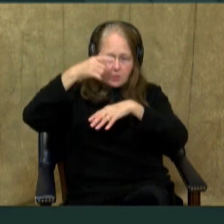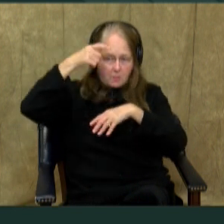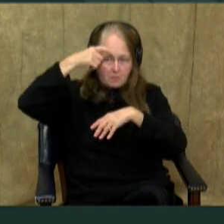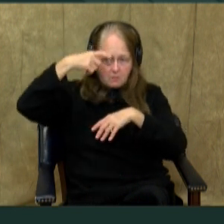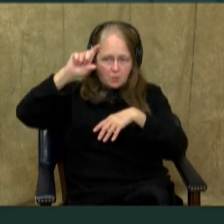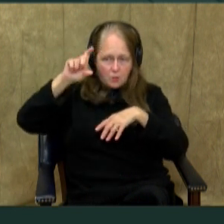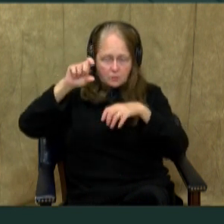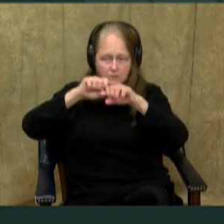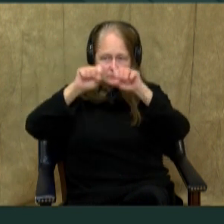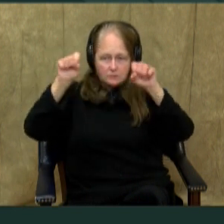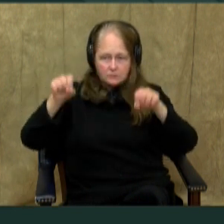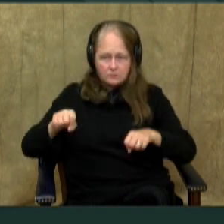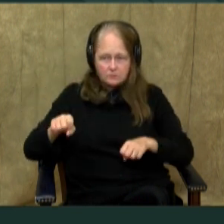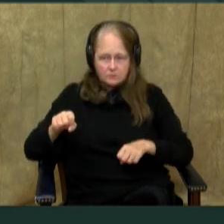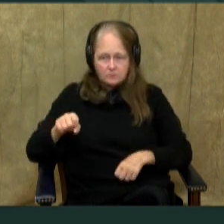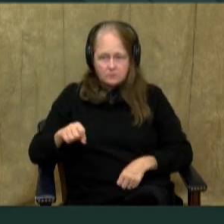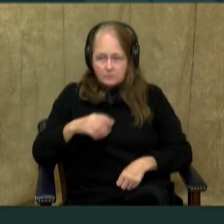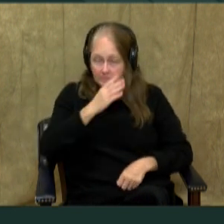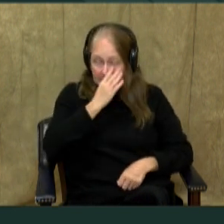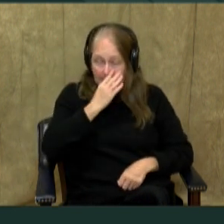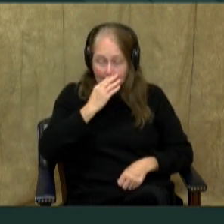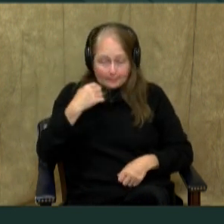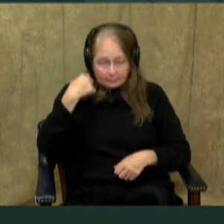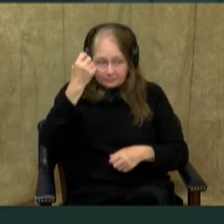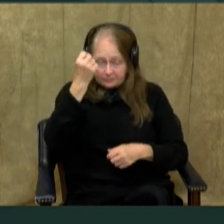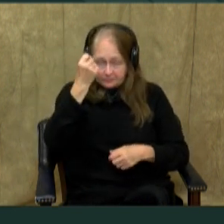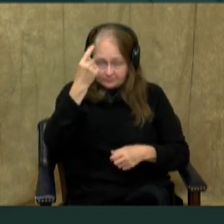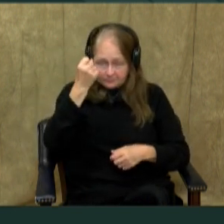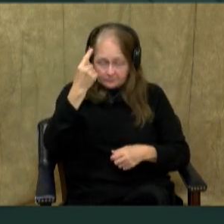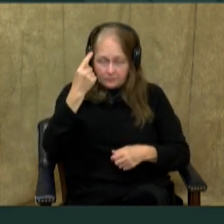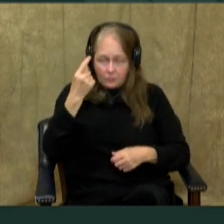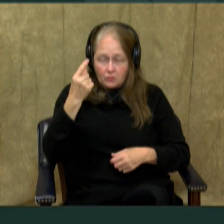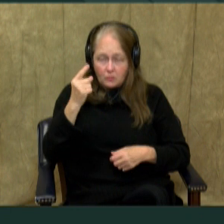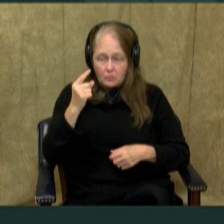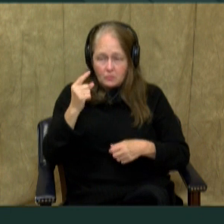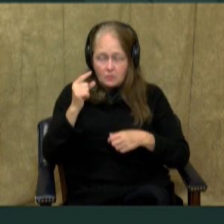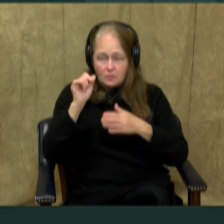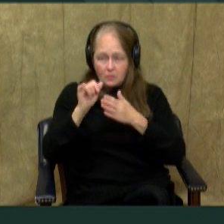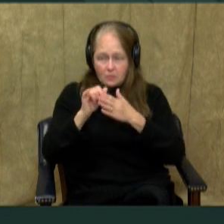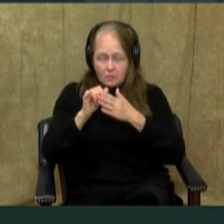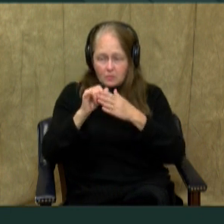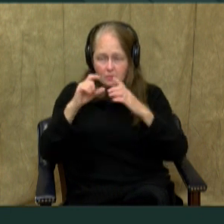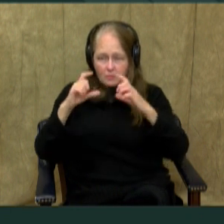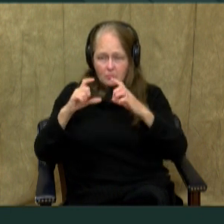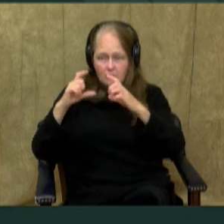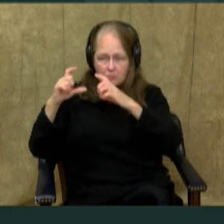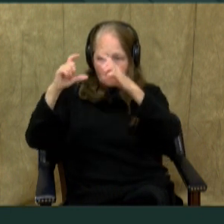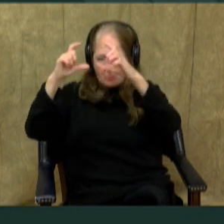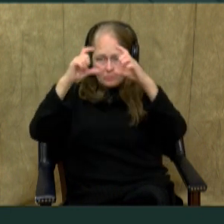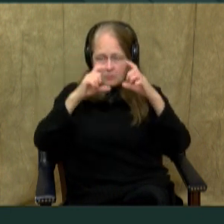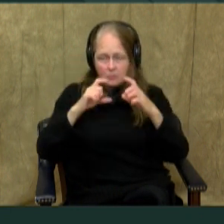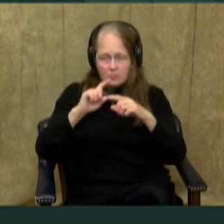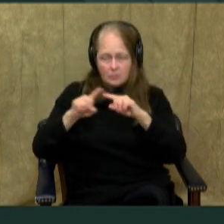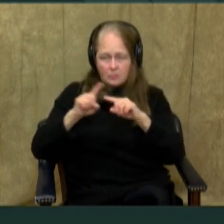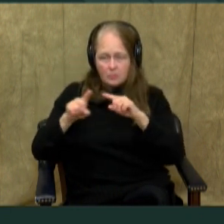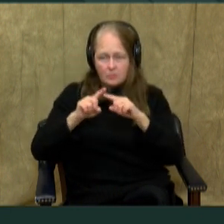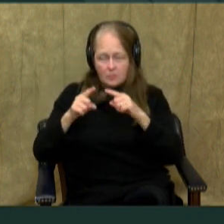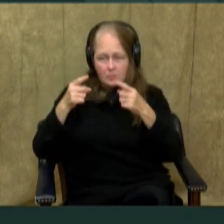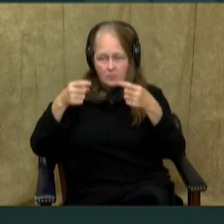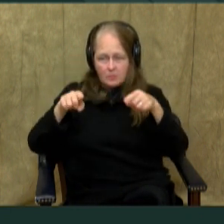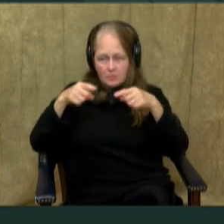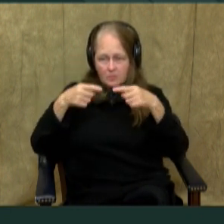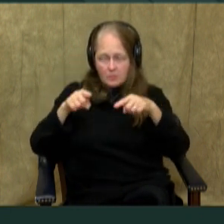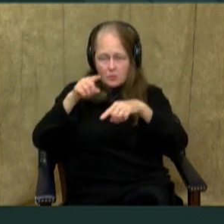system. Now, once we understand those models, we can then look at causation for different phenomena